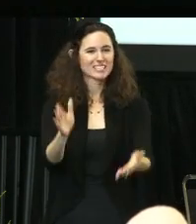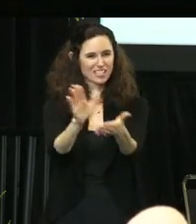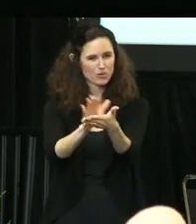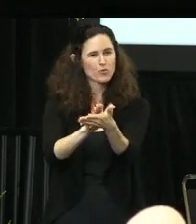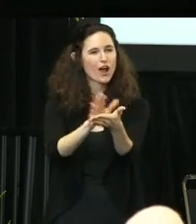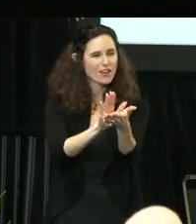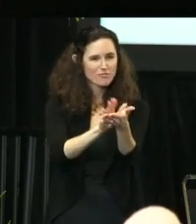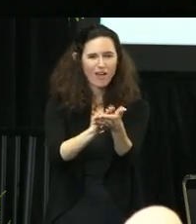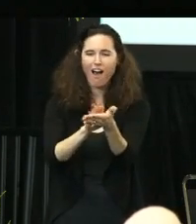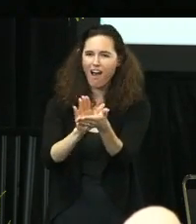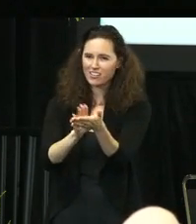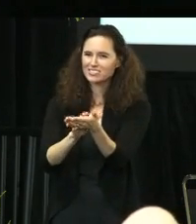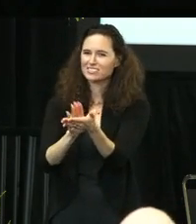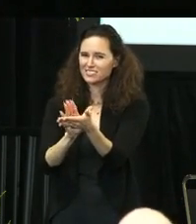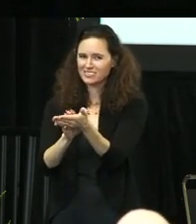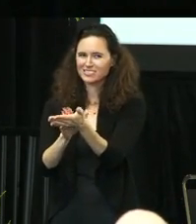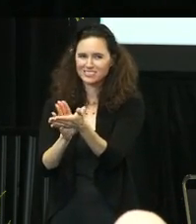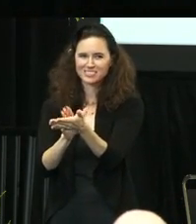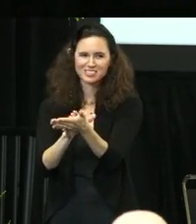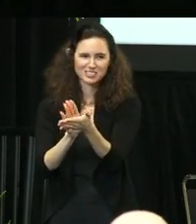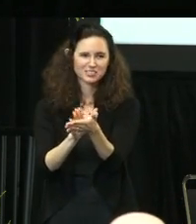for consenting to that.